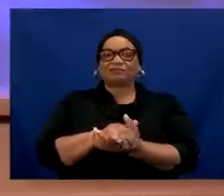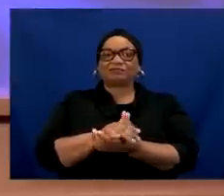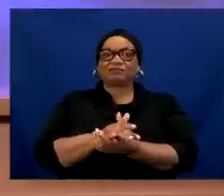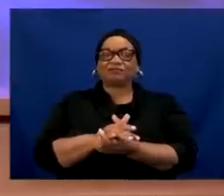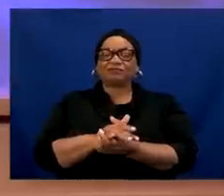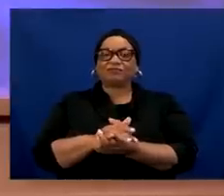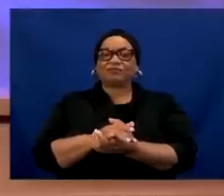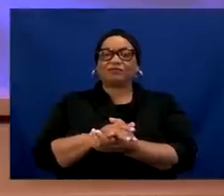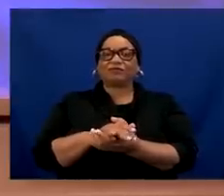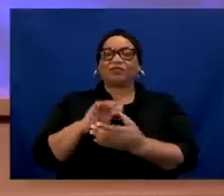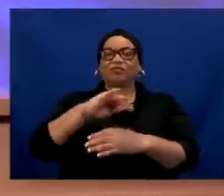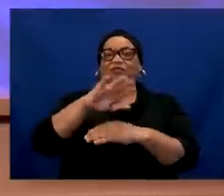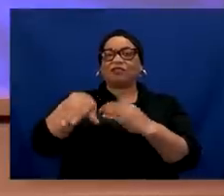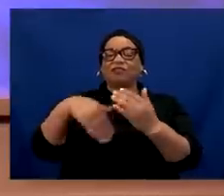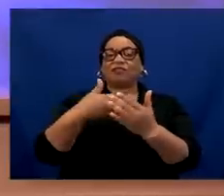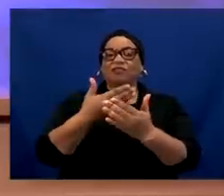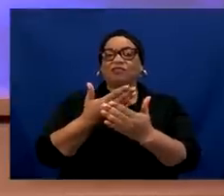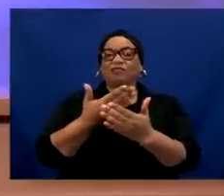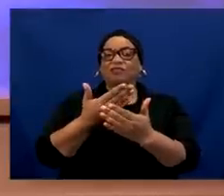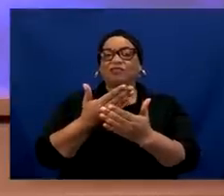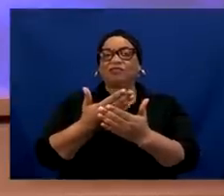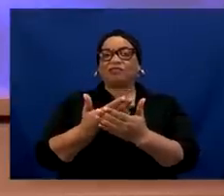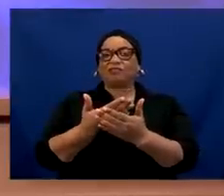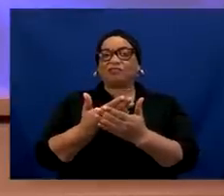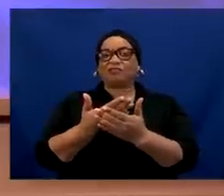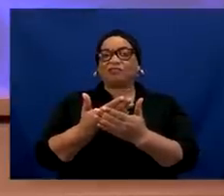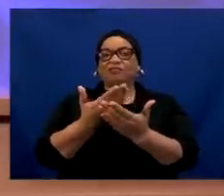All things are possible.